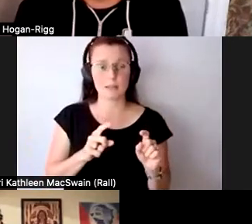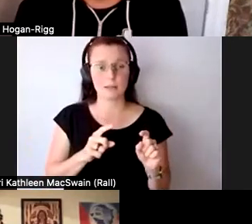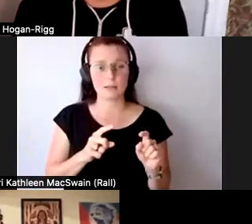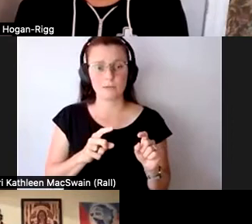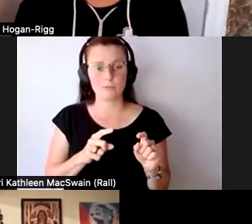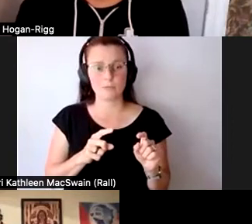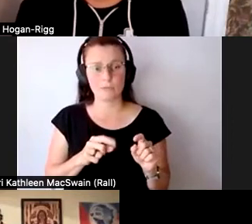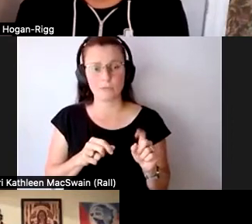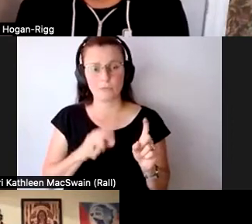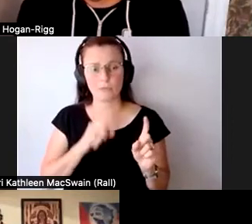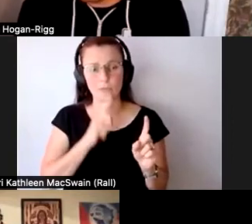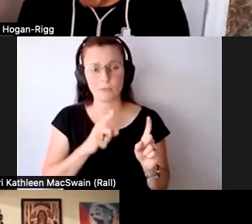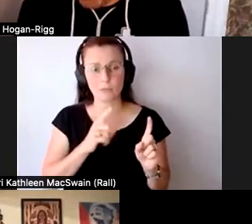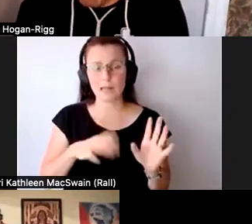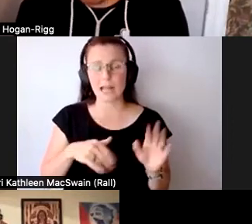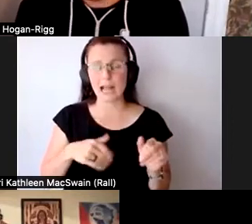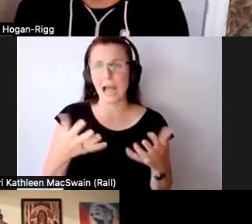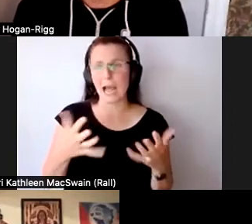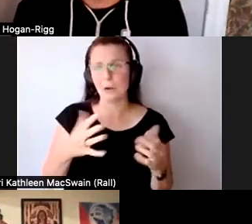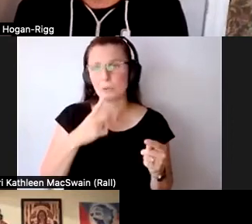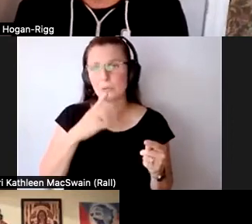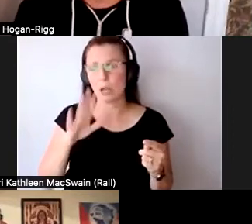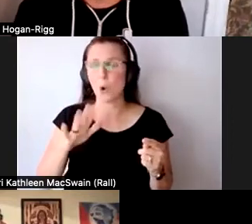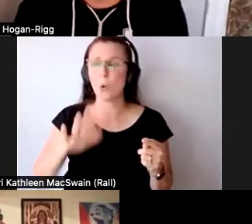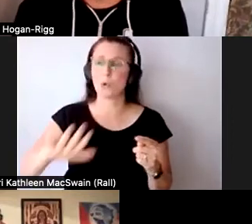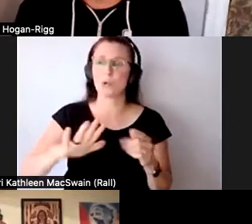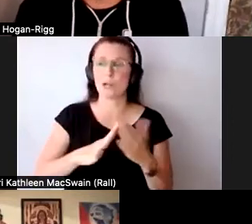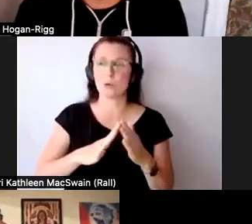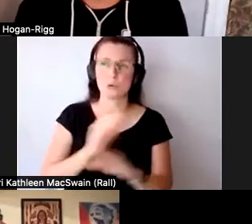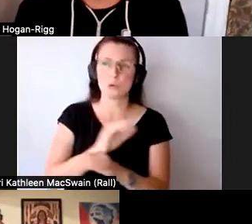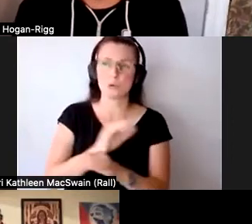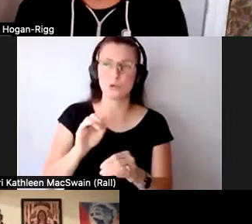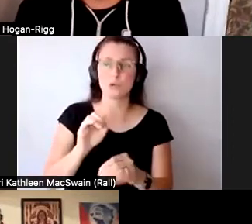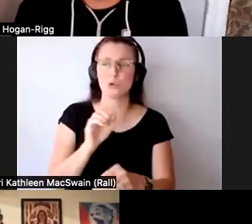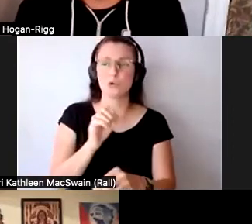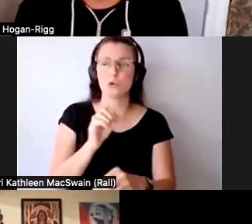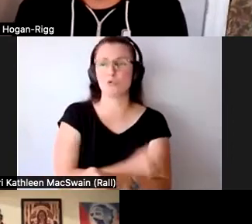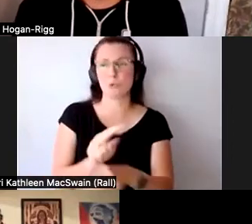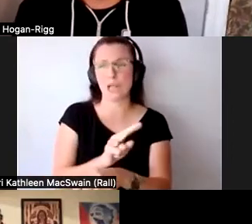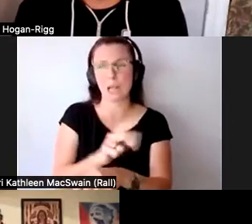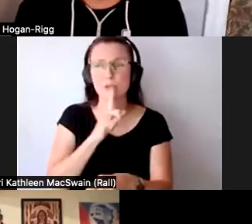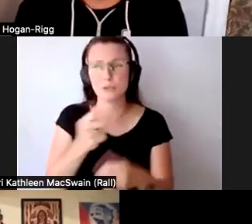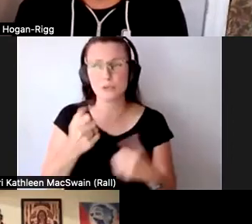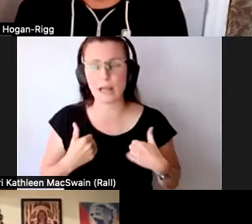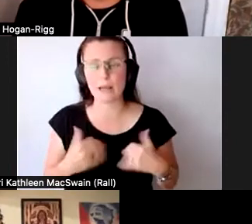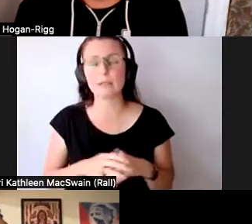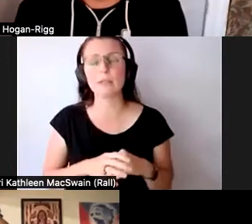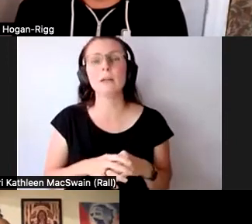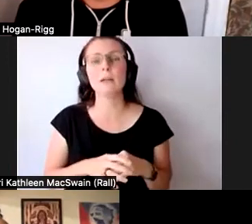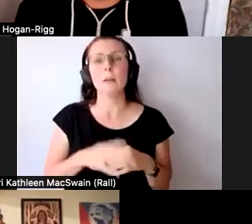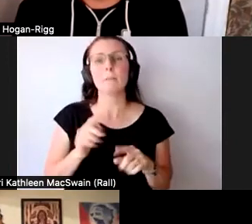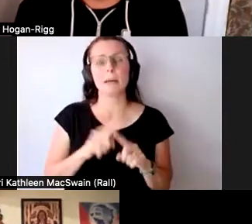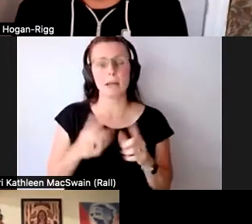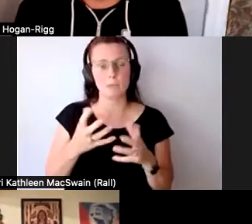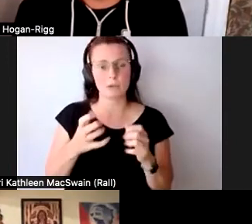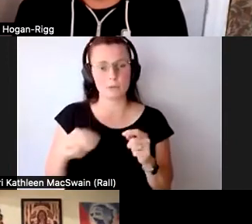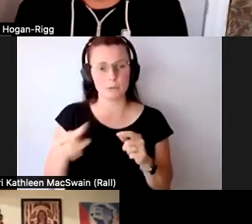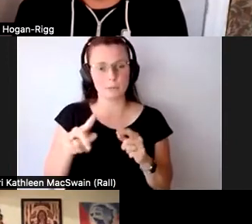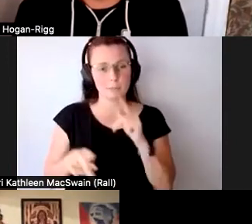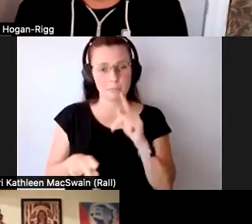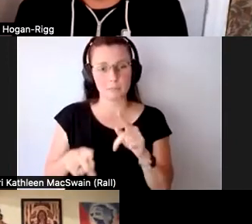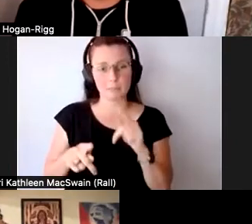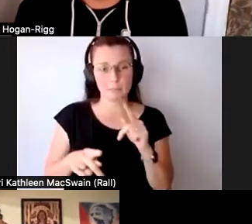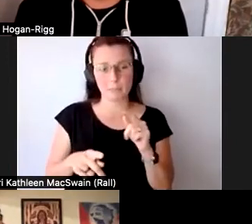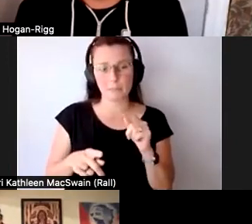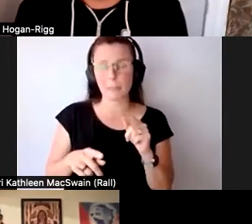use. I'm sure there's drug use. So I want you to imagine those folks no longer, for those of you homeowners and you're